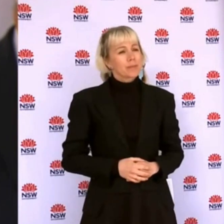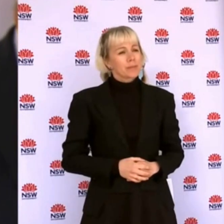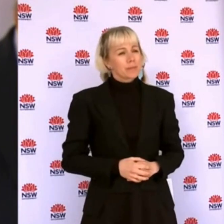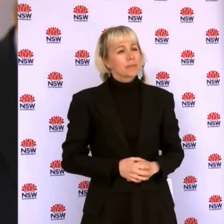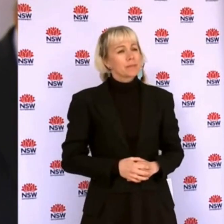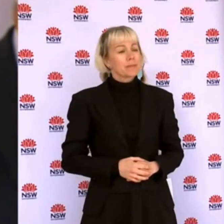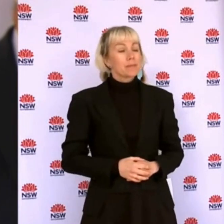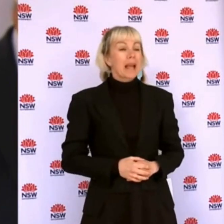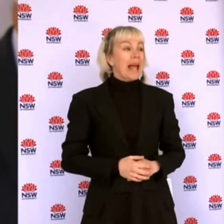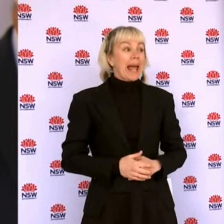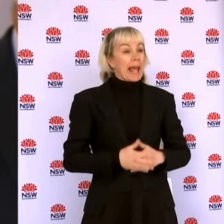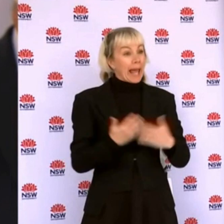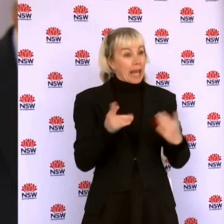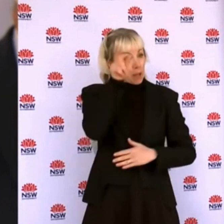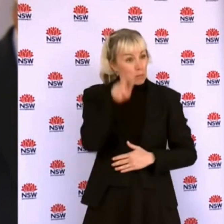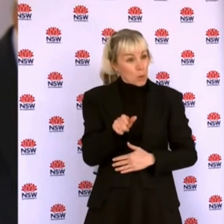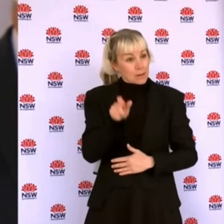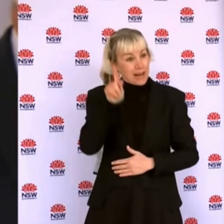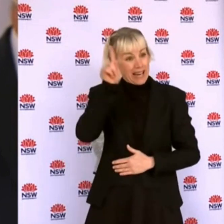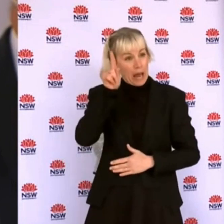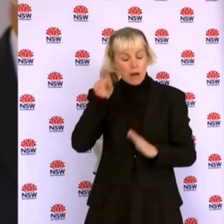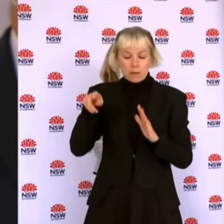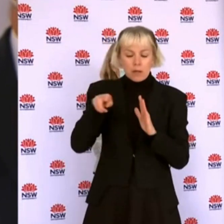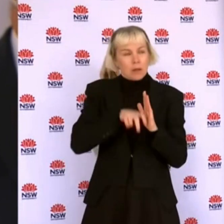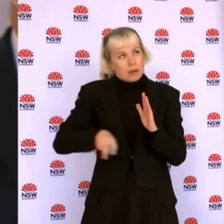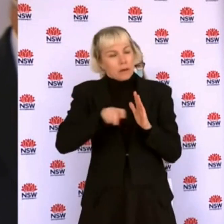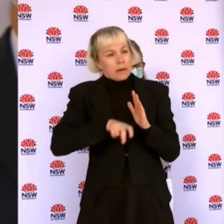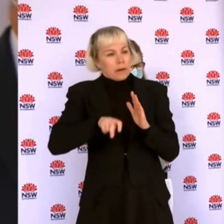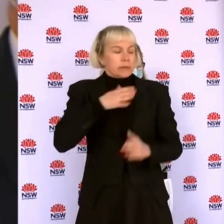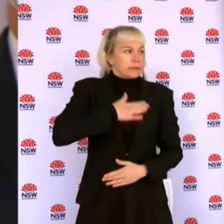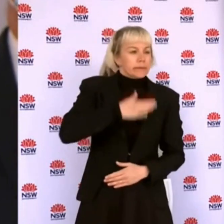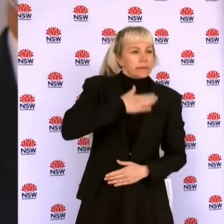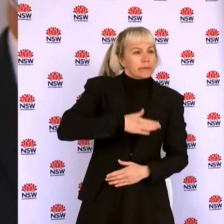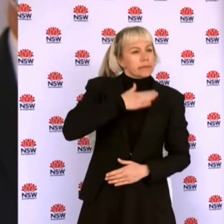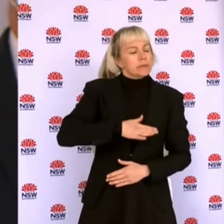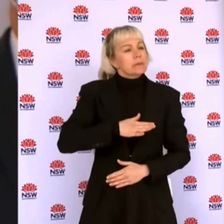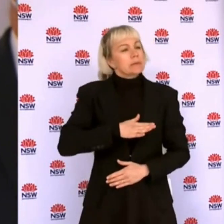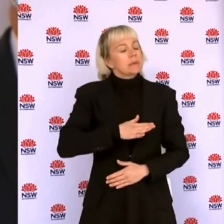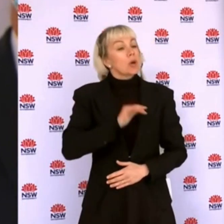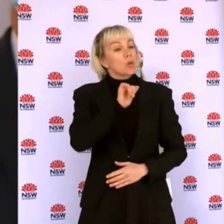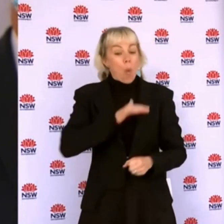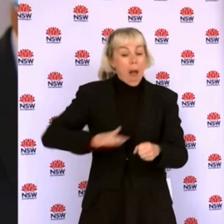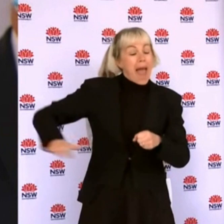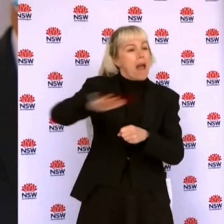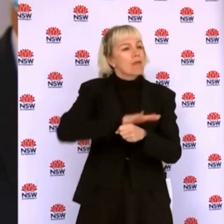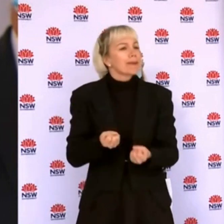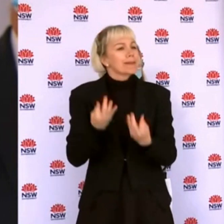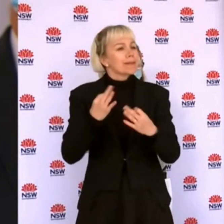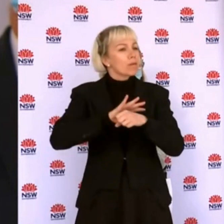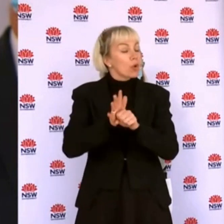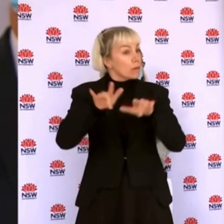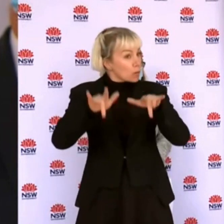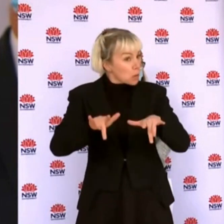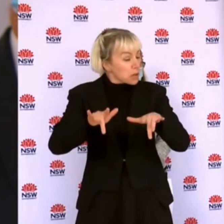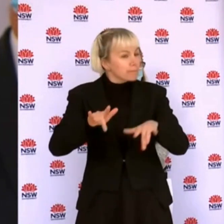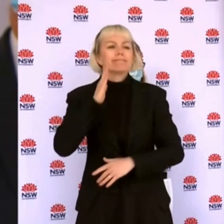under stay-at-home orders. Just because your suburb or your local government area doesn't have any cases of the virus doesn't mean